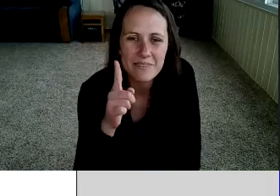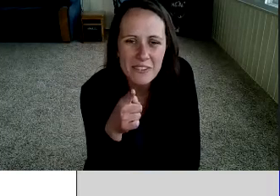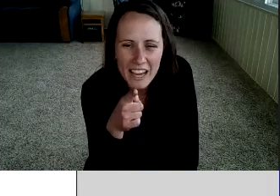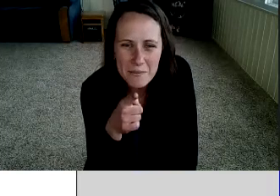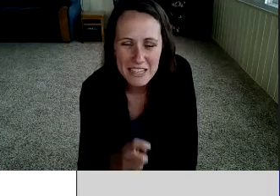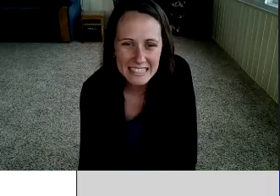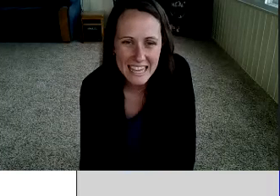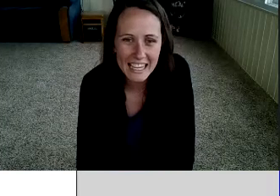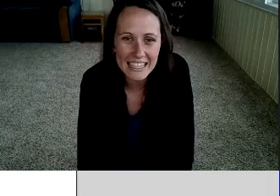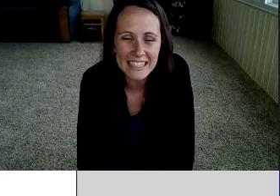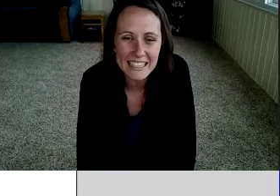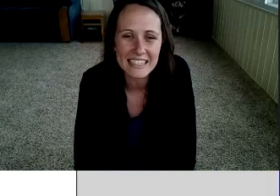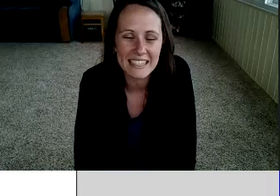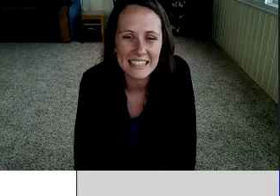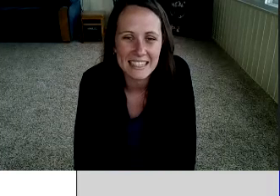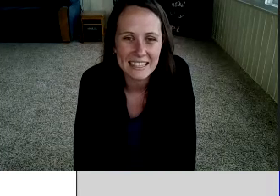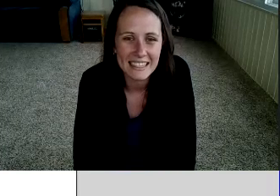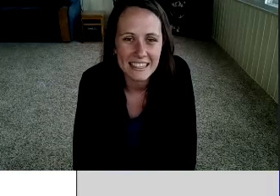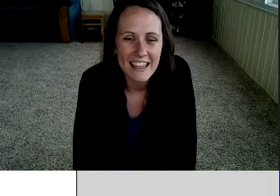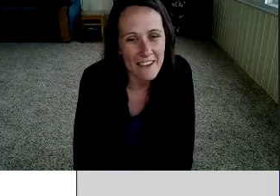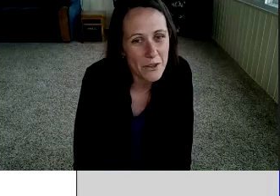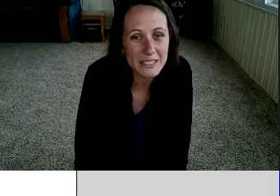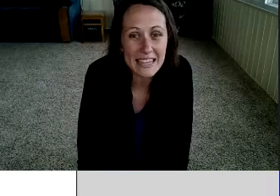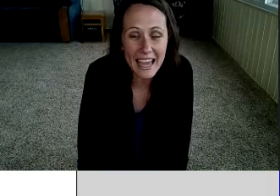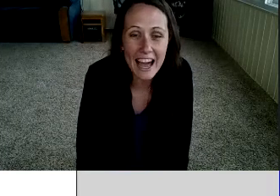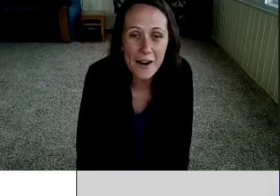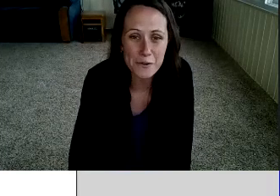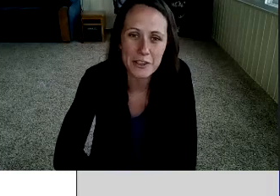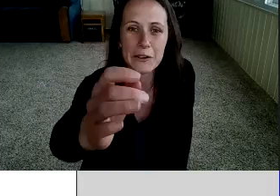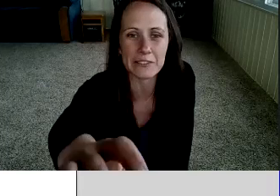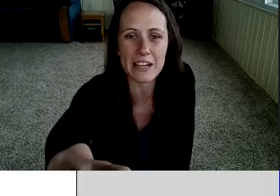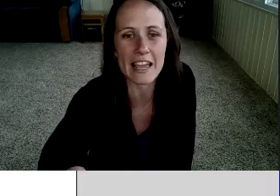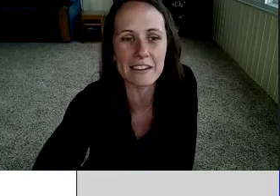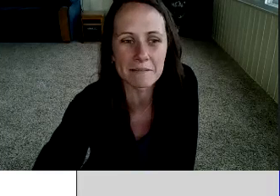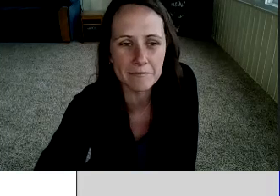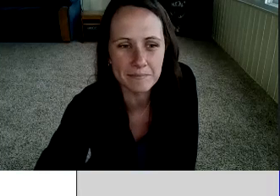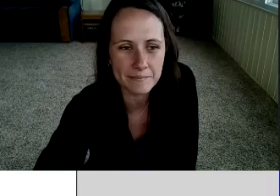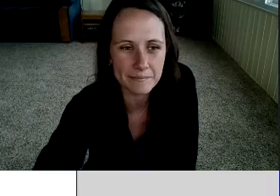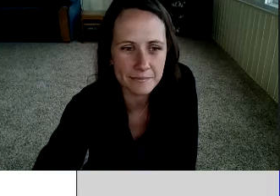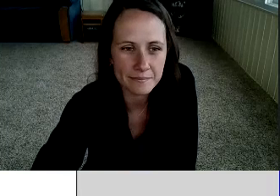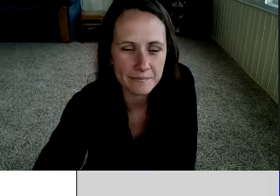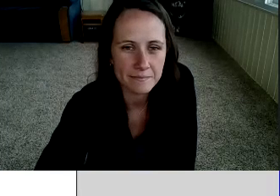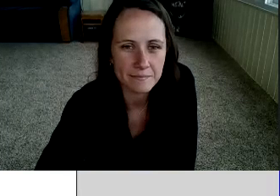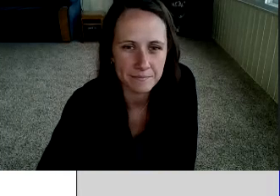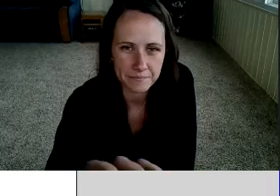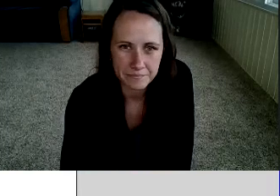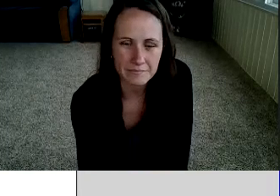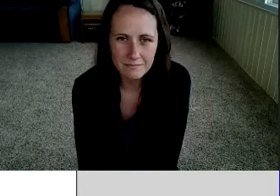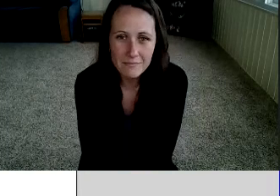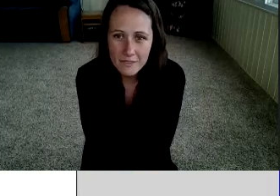job. What animal is that? If you said cow, you're right.